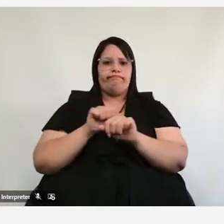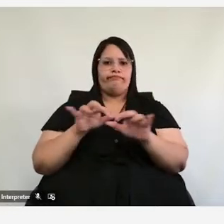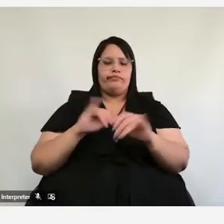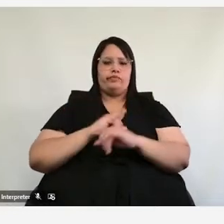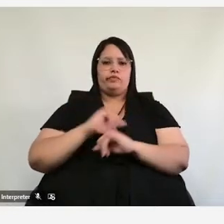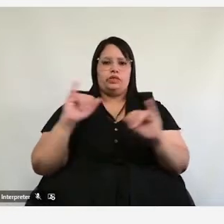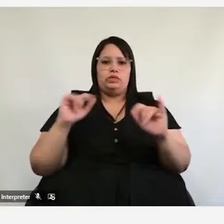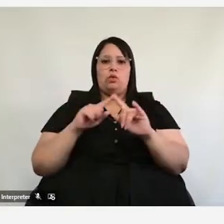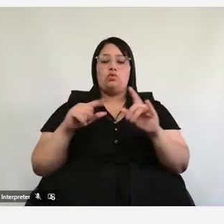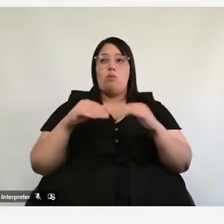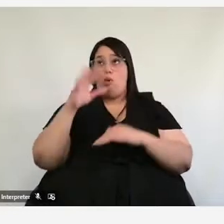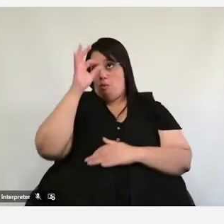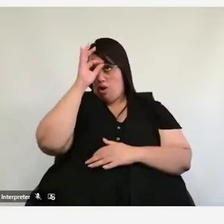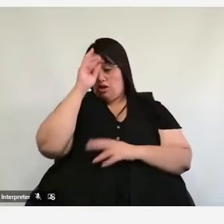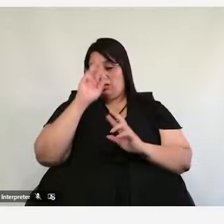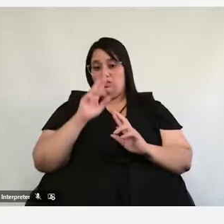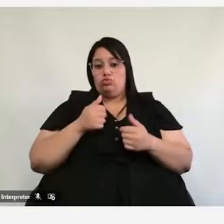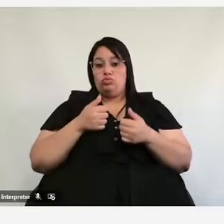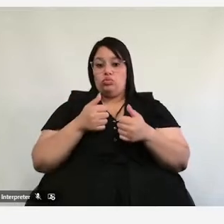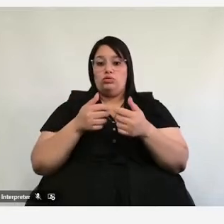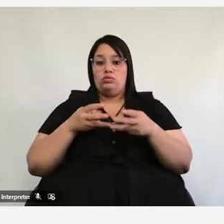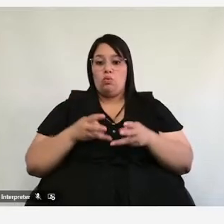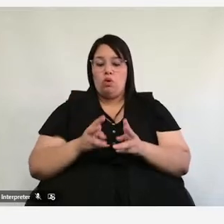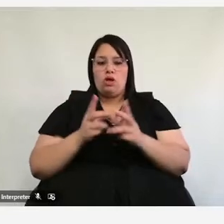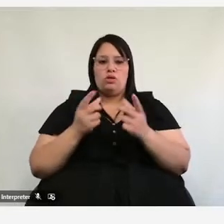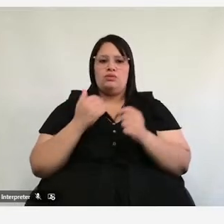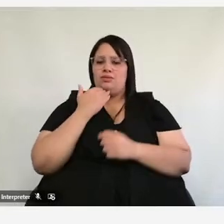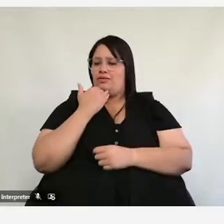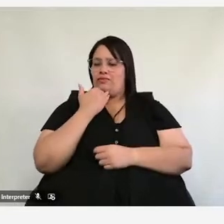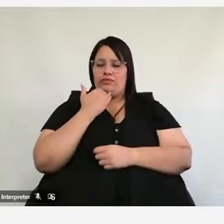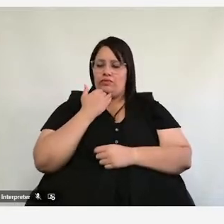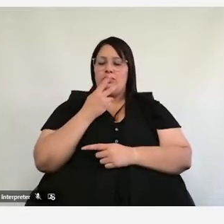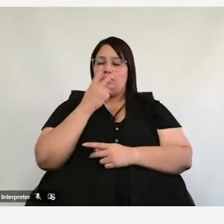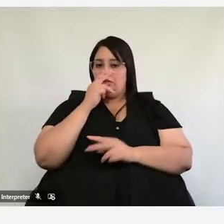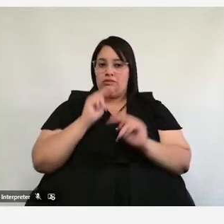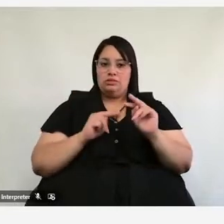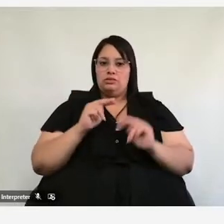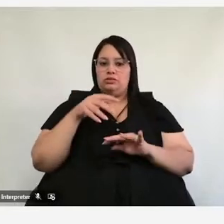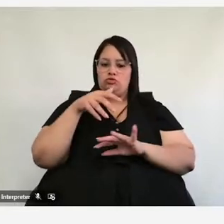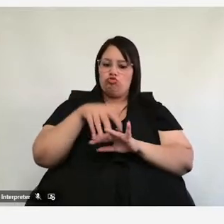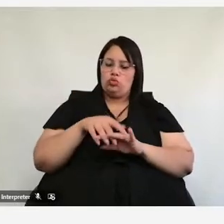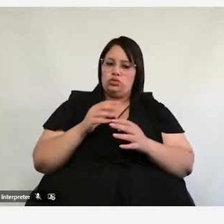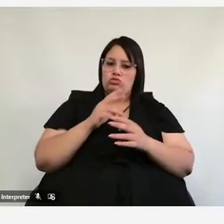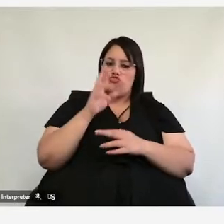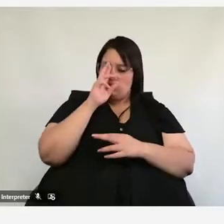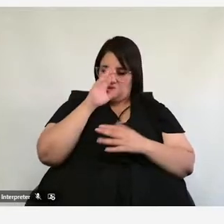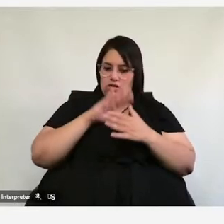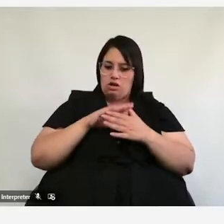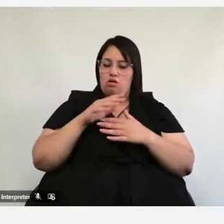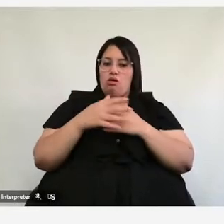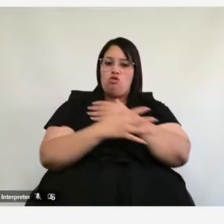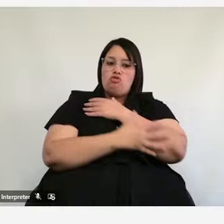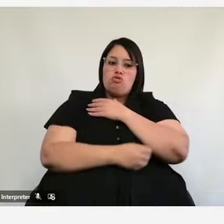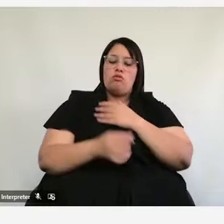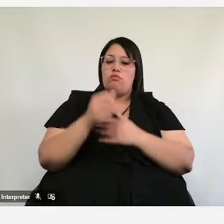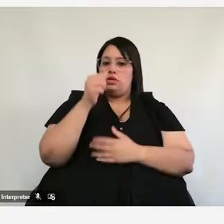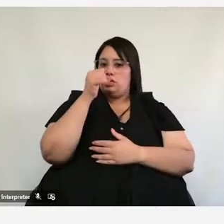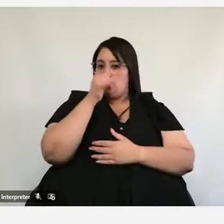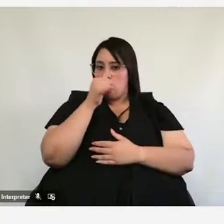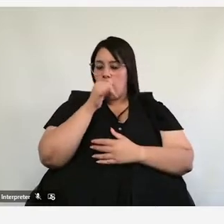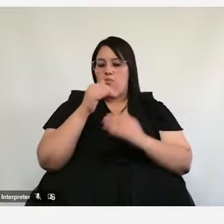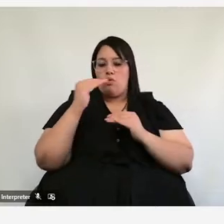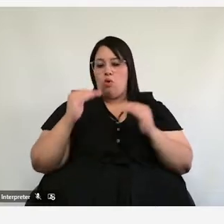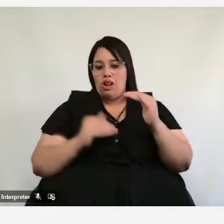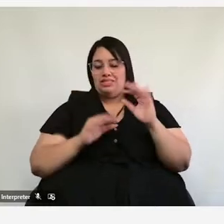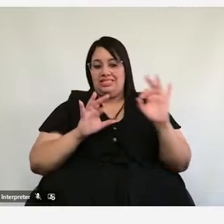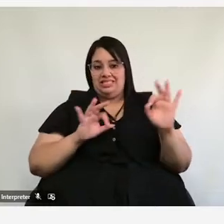More policing and reactive measures are not enough. Addressing the root causes of crime, poverty, inequality, and lack of economic